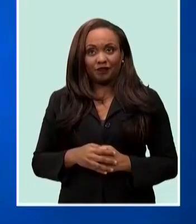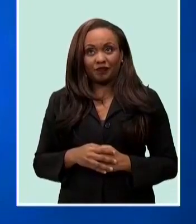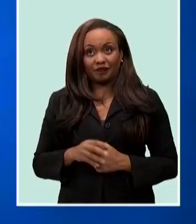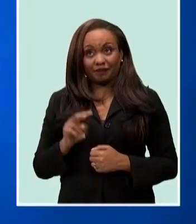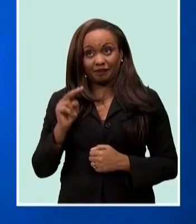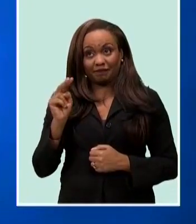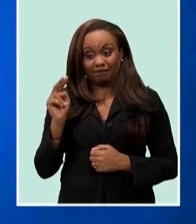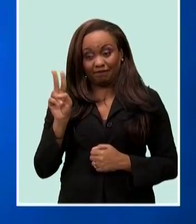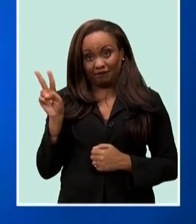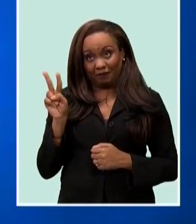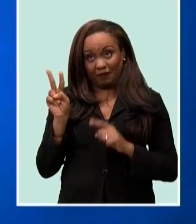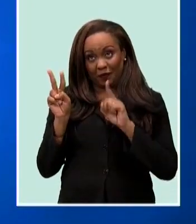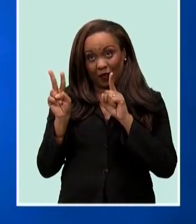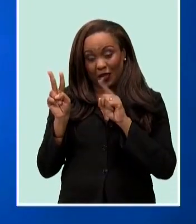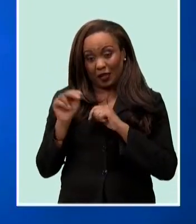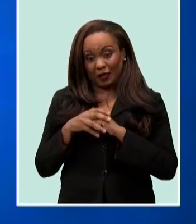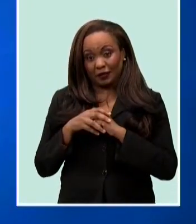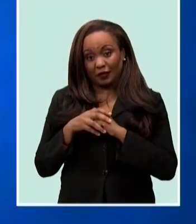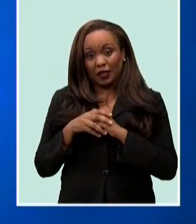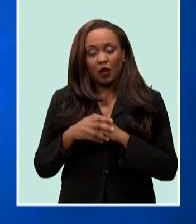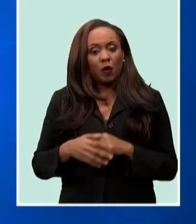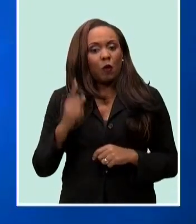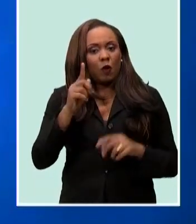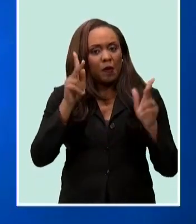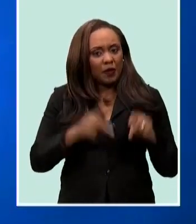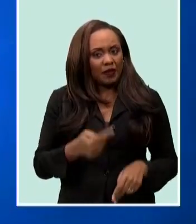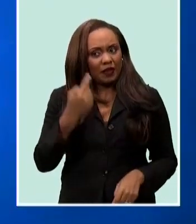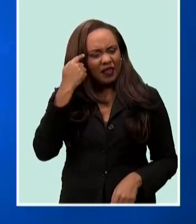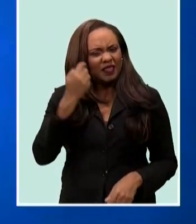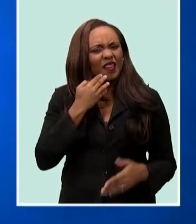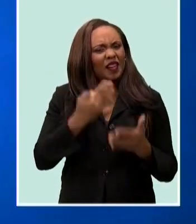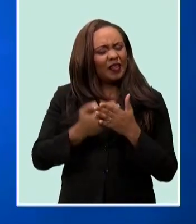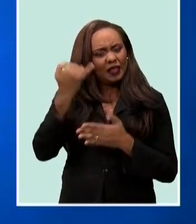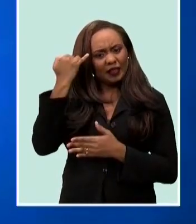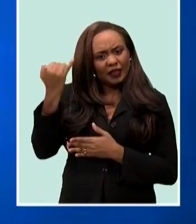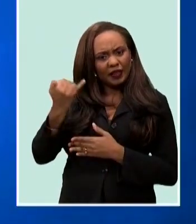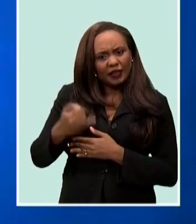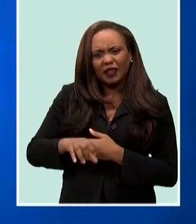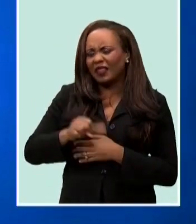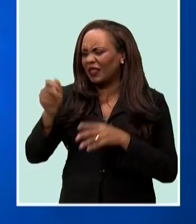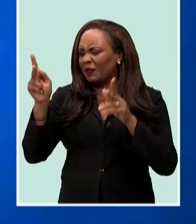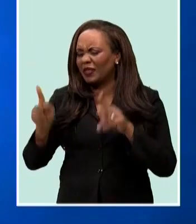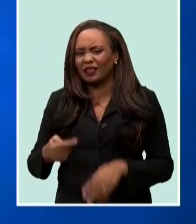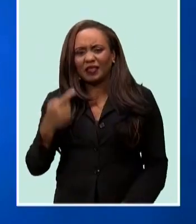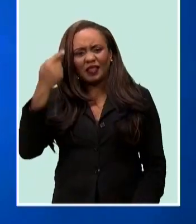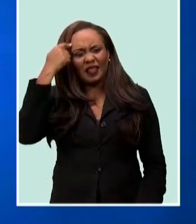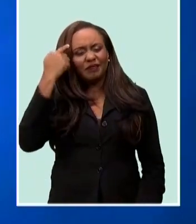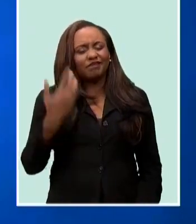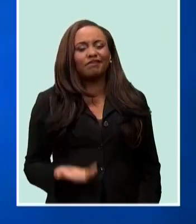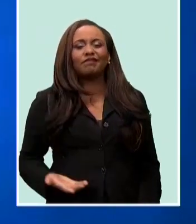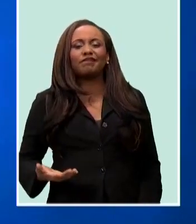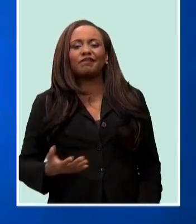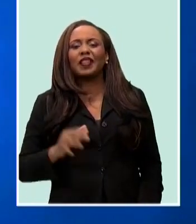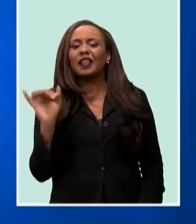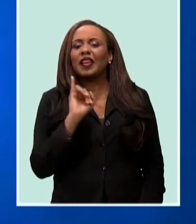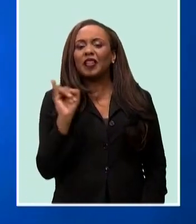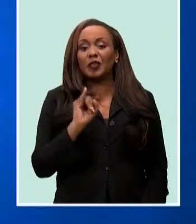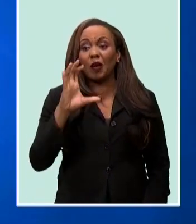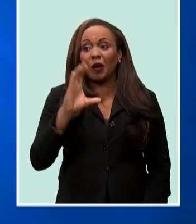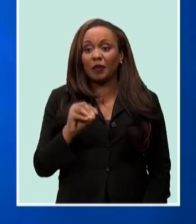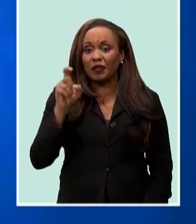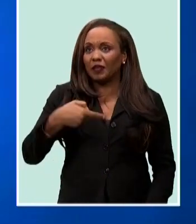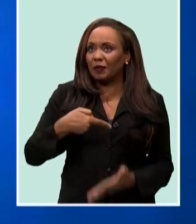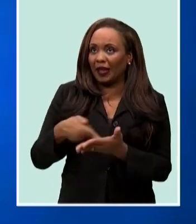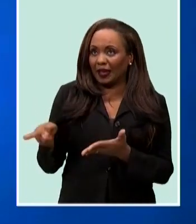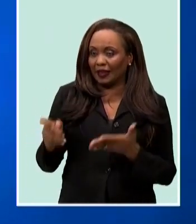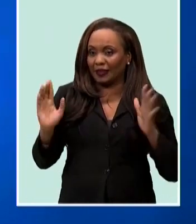Judy Kinch think it's a good idea. Gerald Matthews, on the other hand, well, he suggests that the motor vehicle insurance should